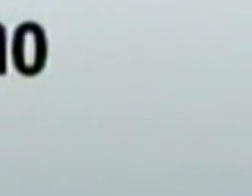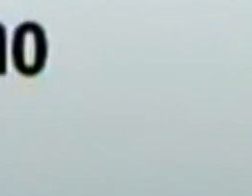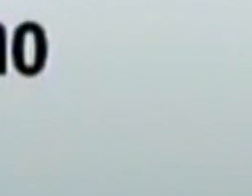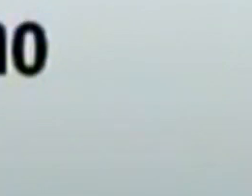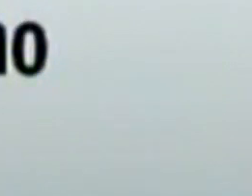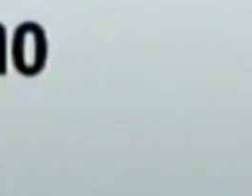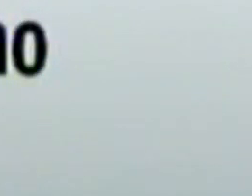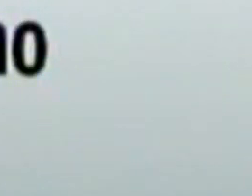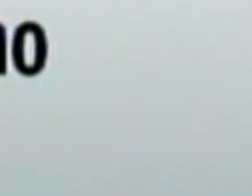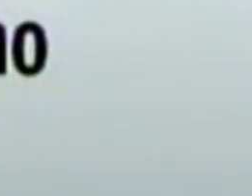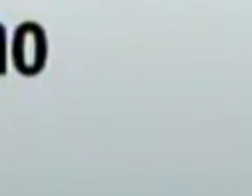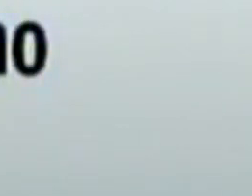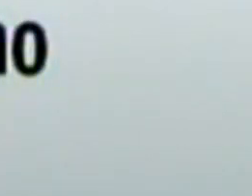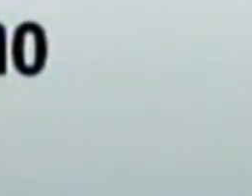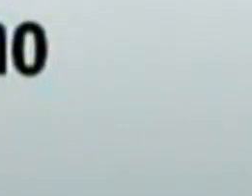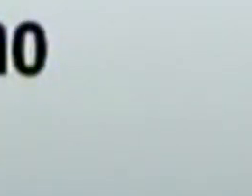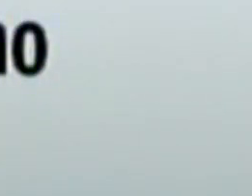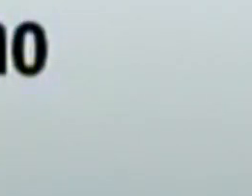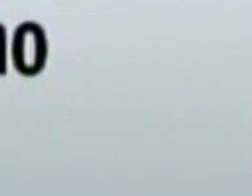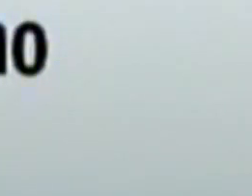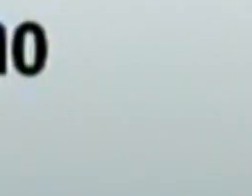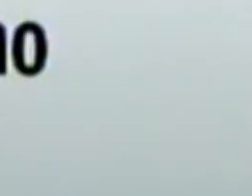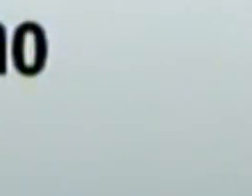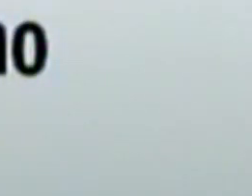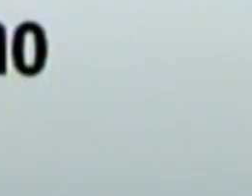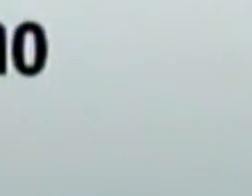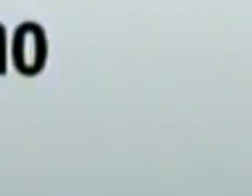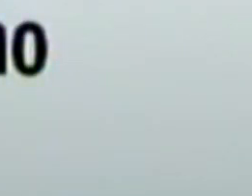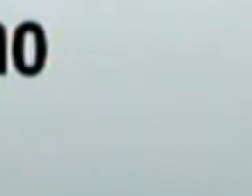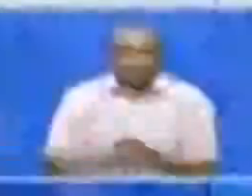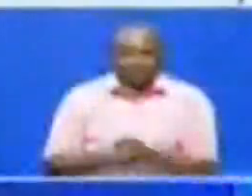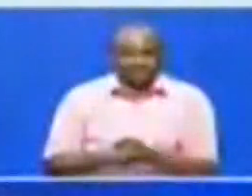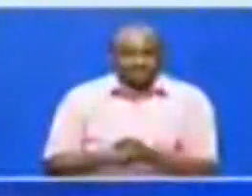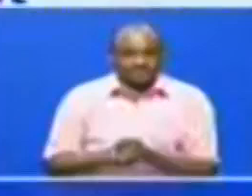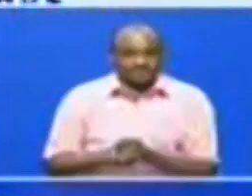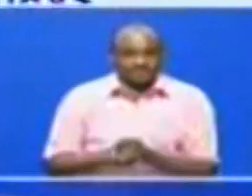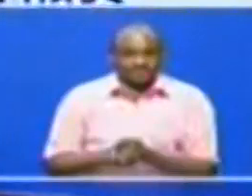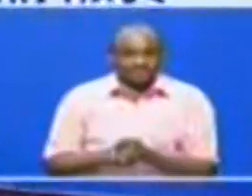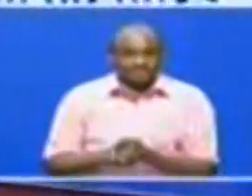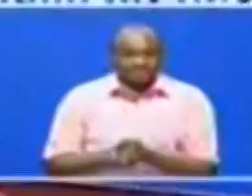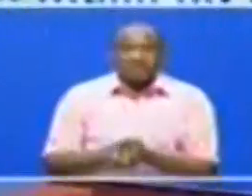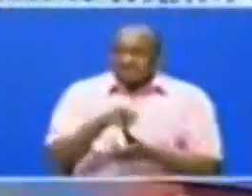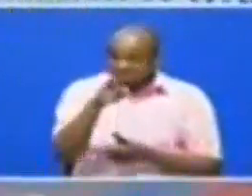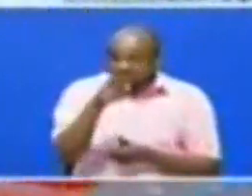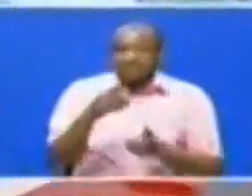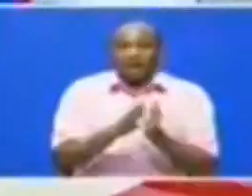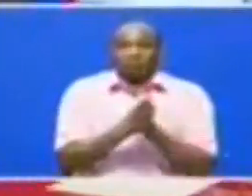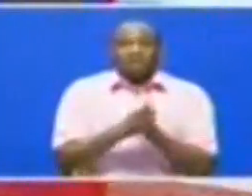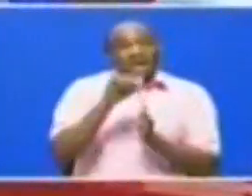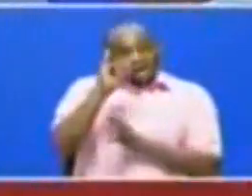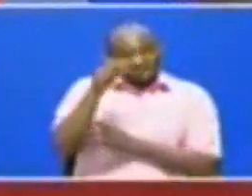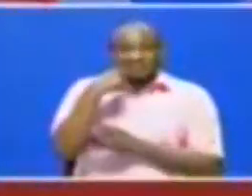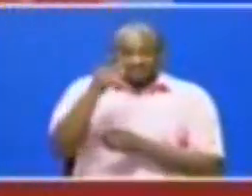we're having this because of that debate that is raging between Jubilee and NASA. Jubilee, of course, adamant saying that IBC